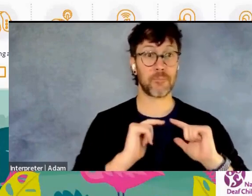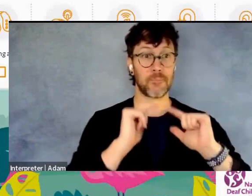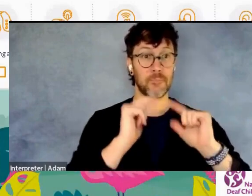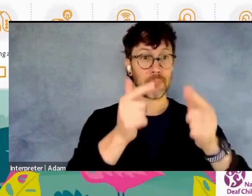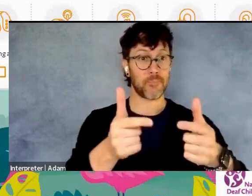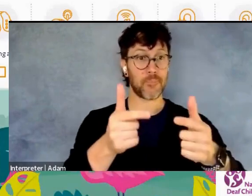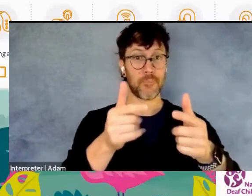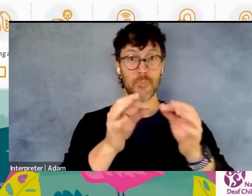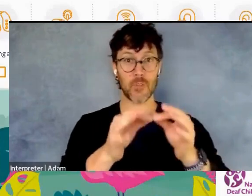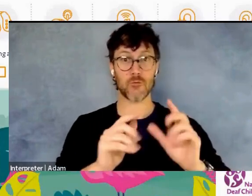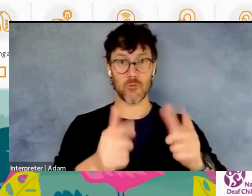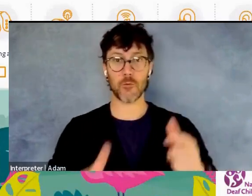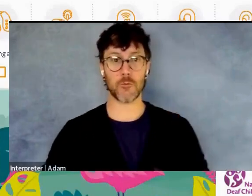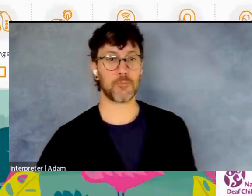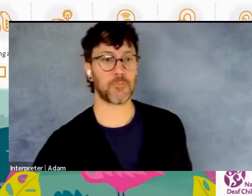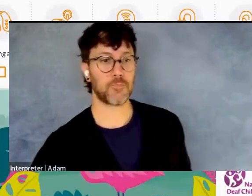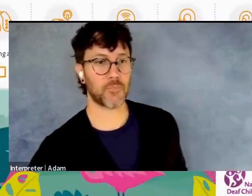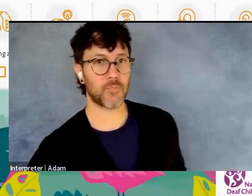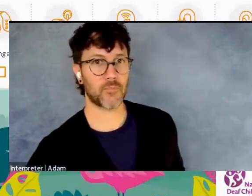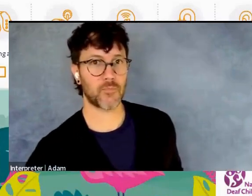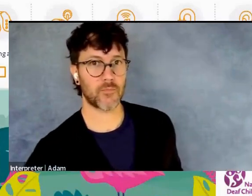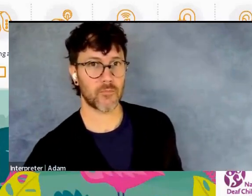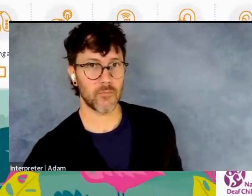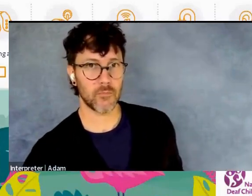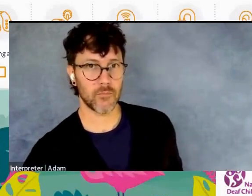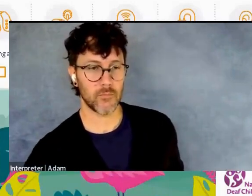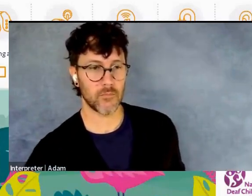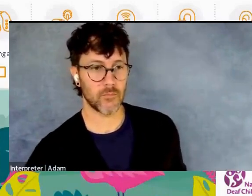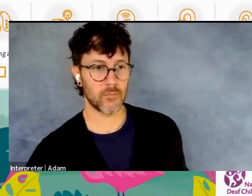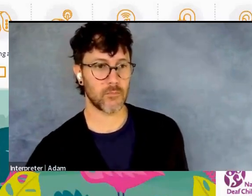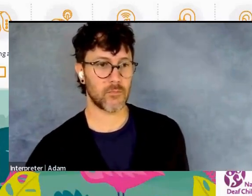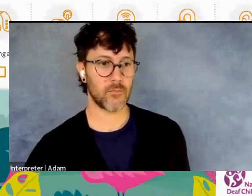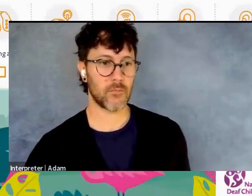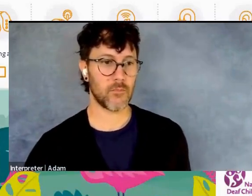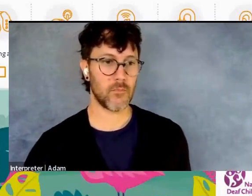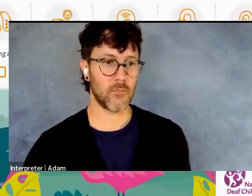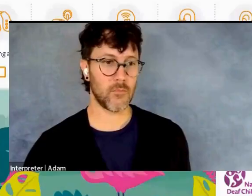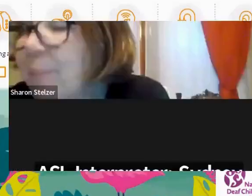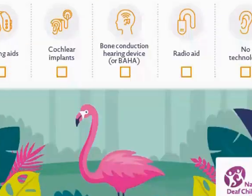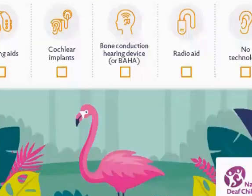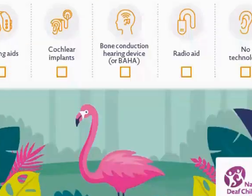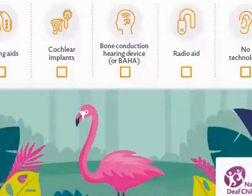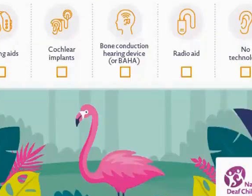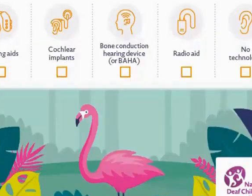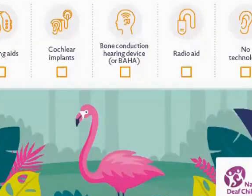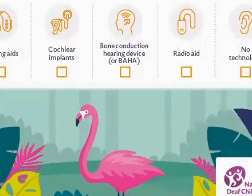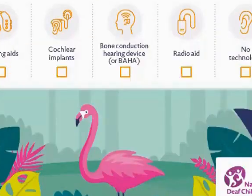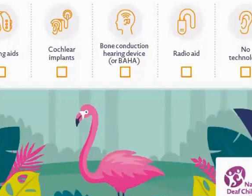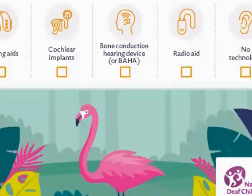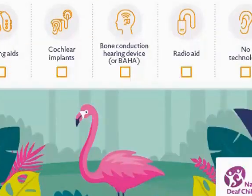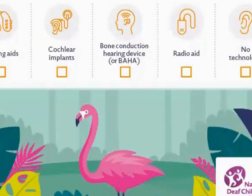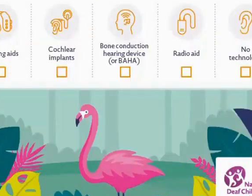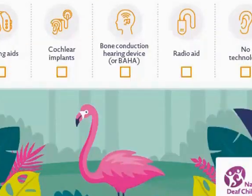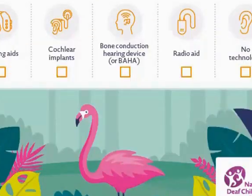like Sharon said, when you do these different activities, you earn a minute of time